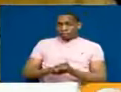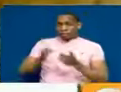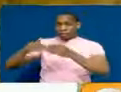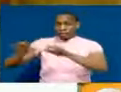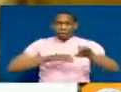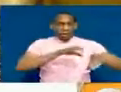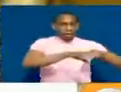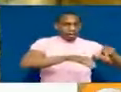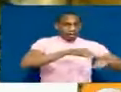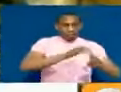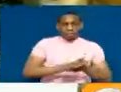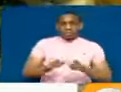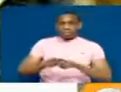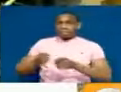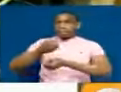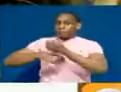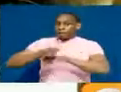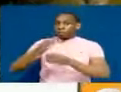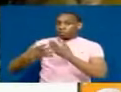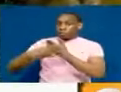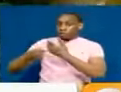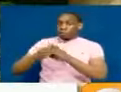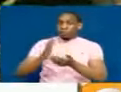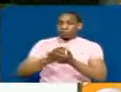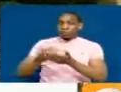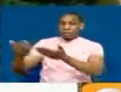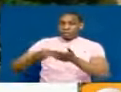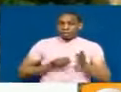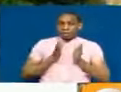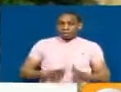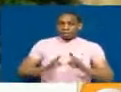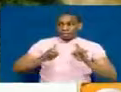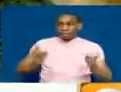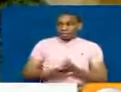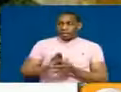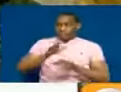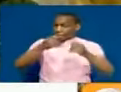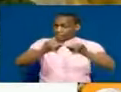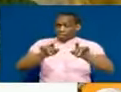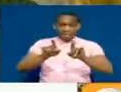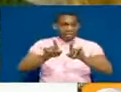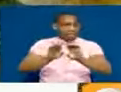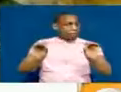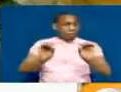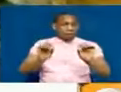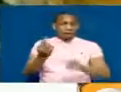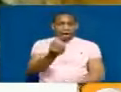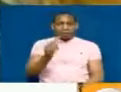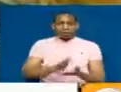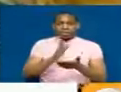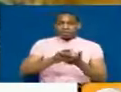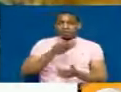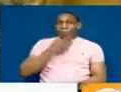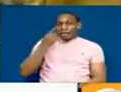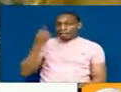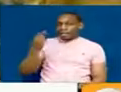his livestock. It's a practice that's picked up. It's become a tourist attraction over here. But do not try thinking of doing this alone. You need